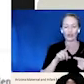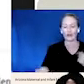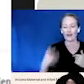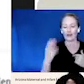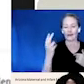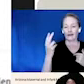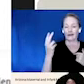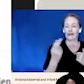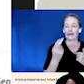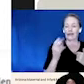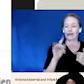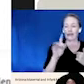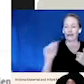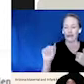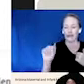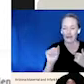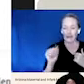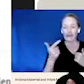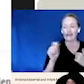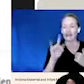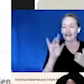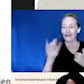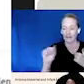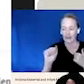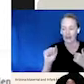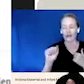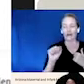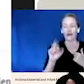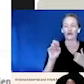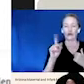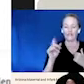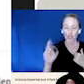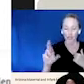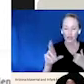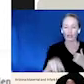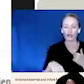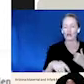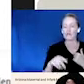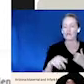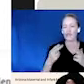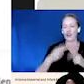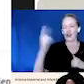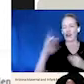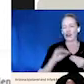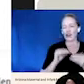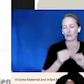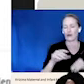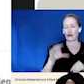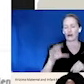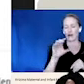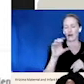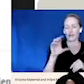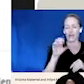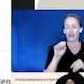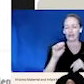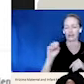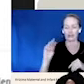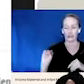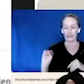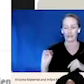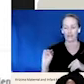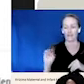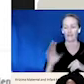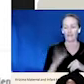Gold Canyon have some of the highest rates of SMM. But you can also see that some of our central Phoenix locations like the